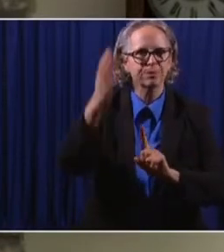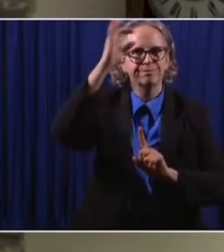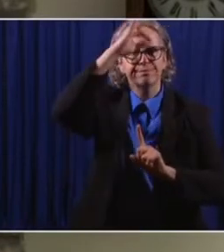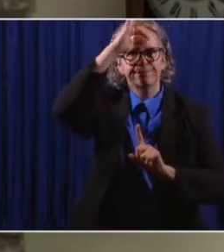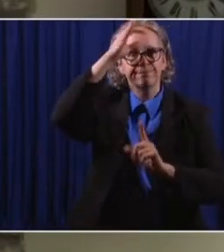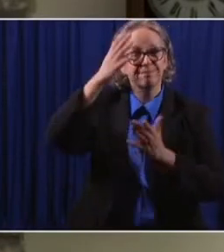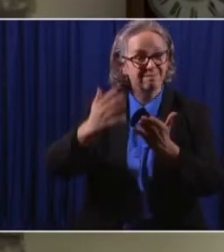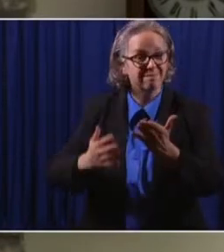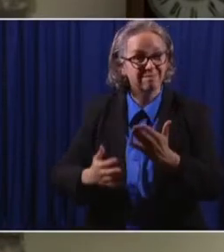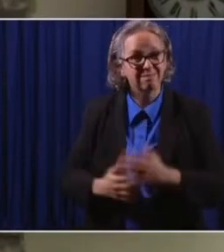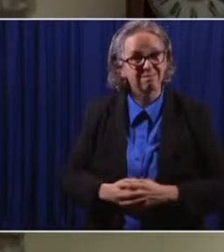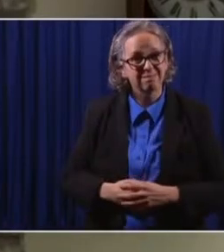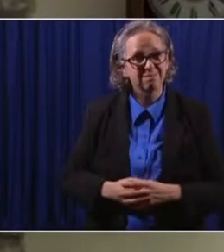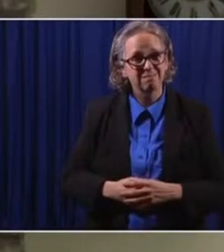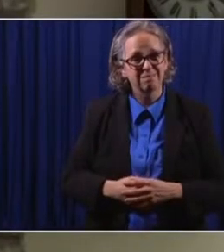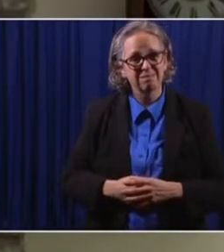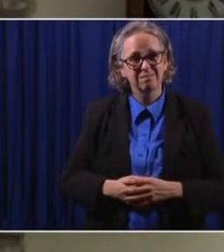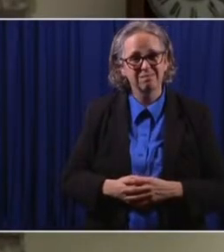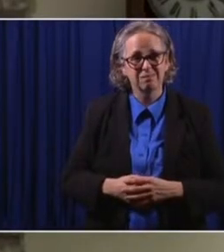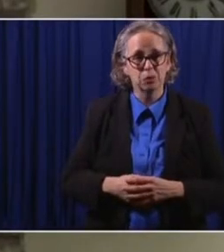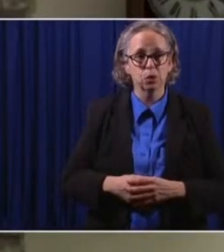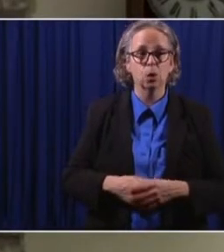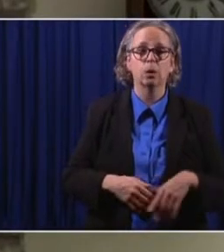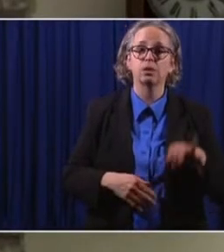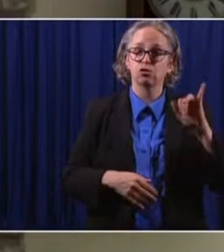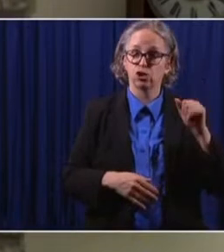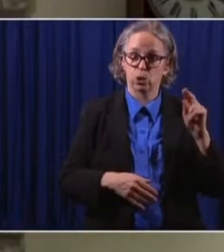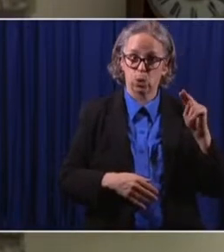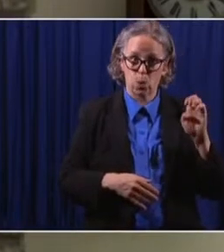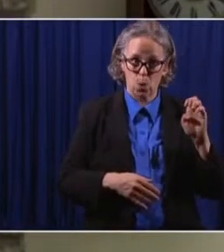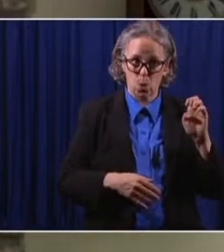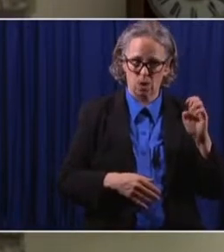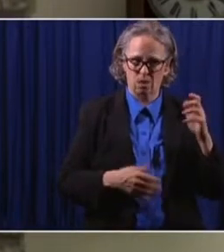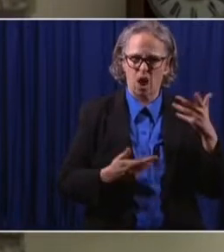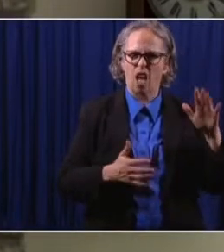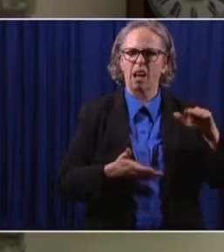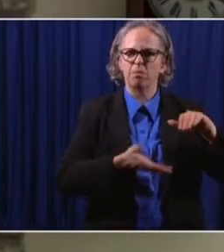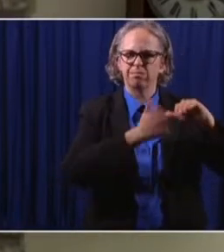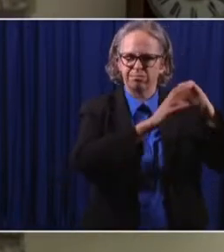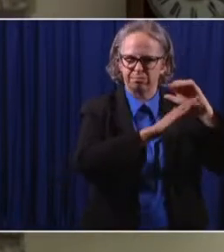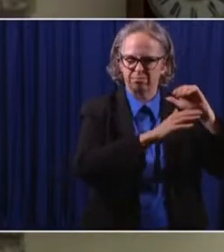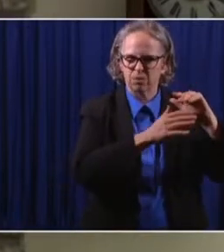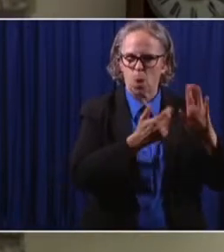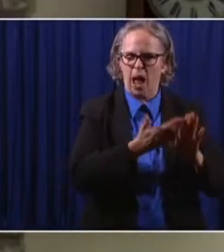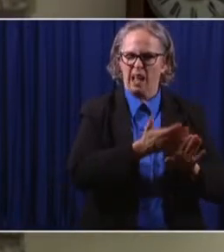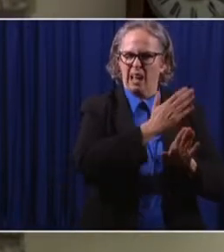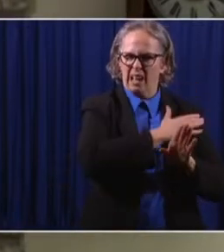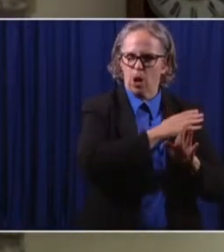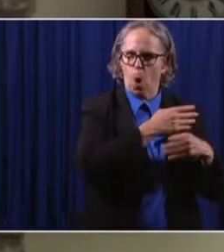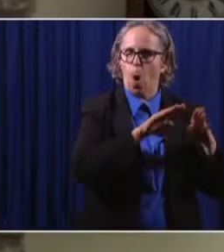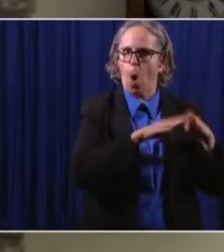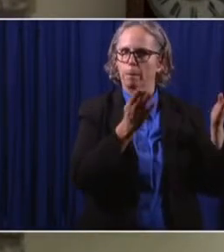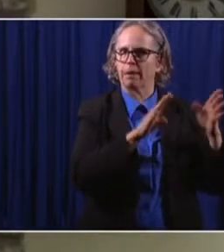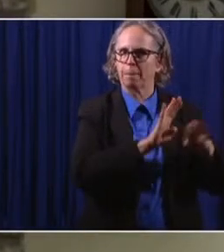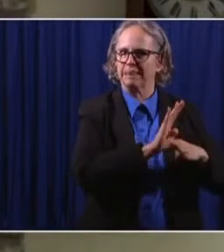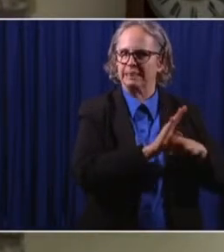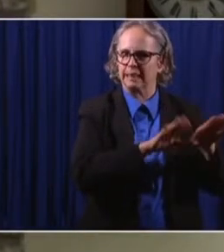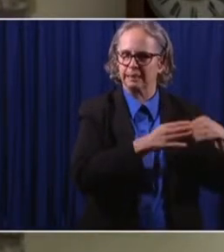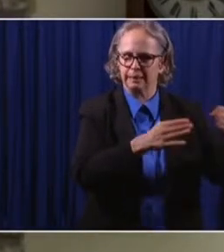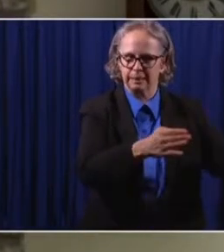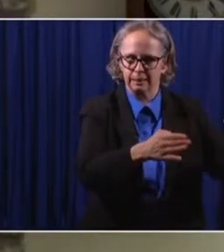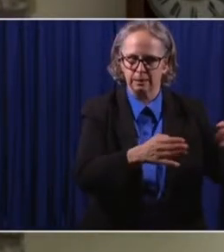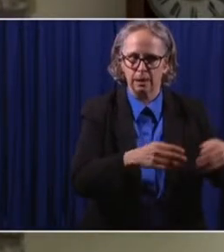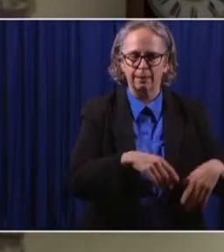up in June after we reopened. As people got together, though, during the 4th of July, we saw our cases